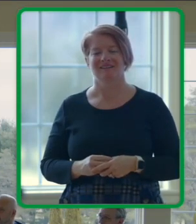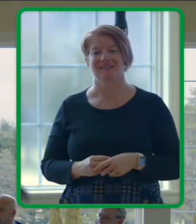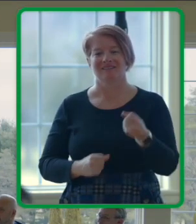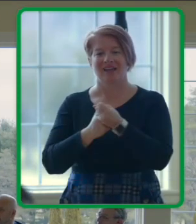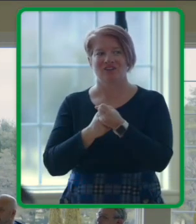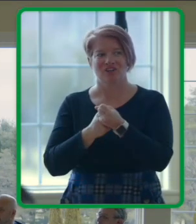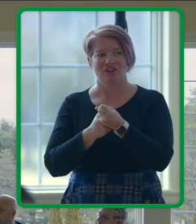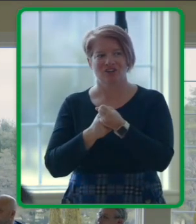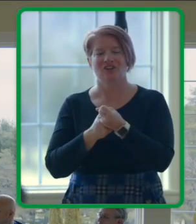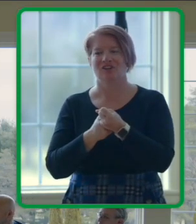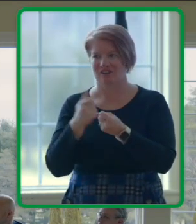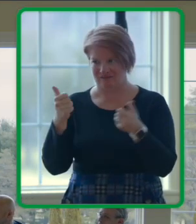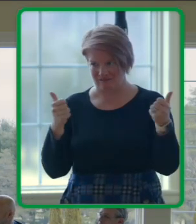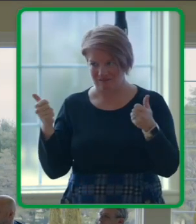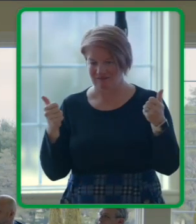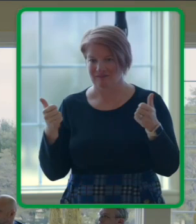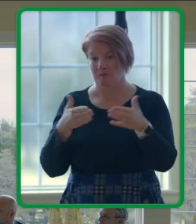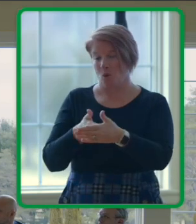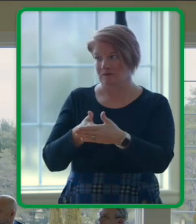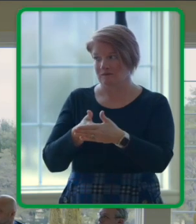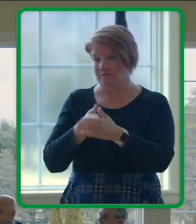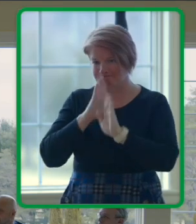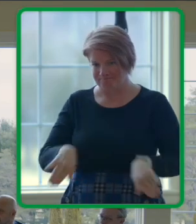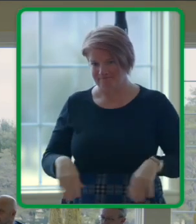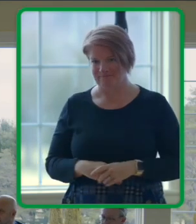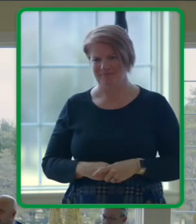All in favor? Aye. Any opposed?